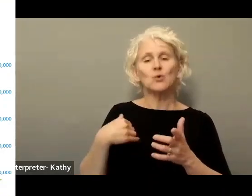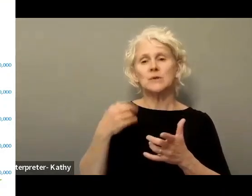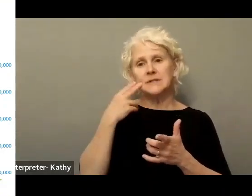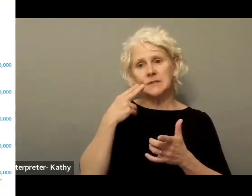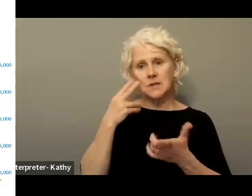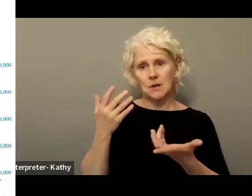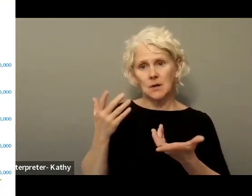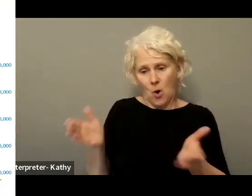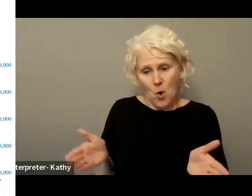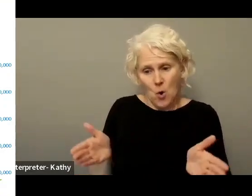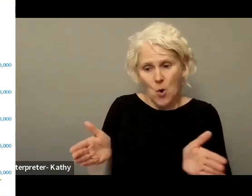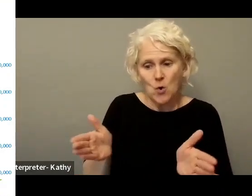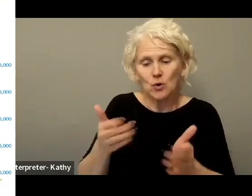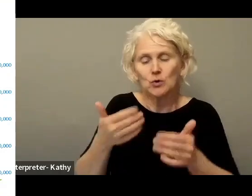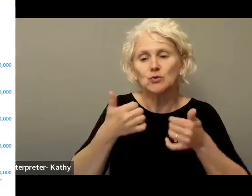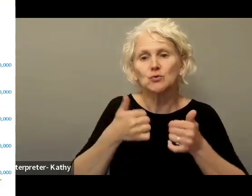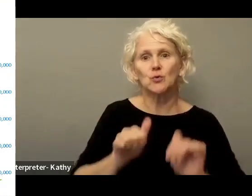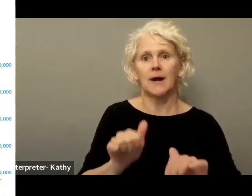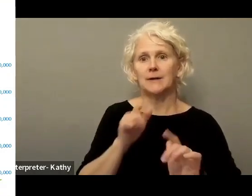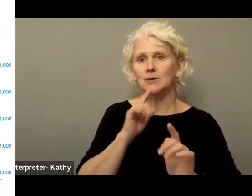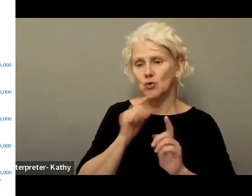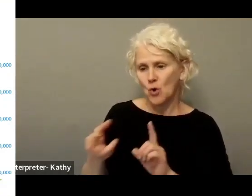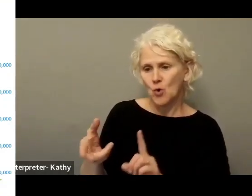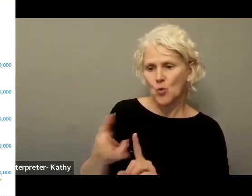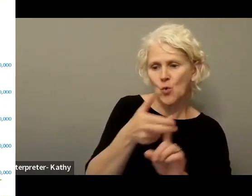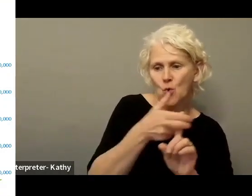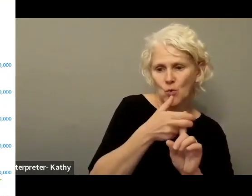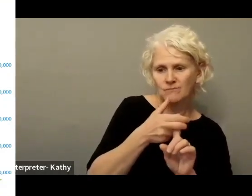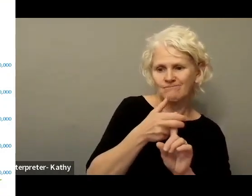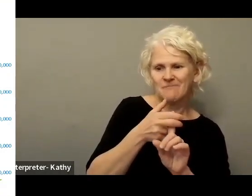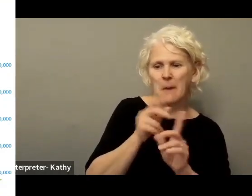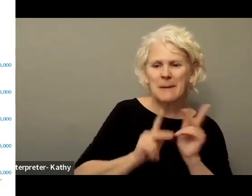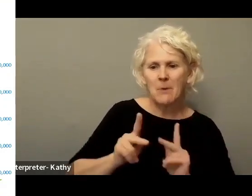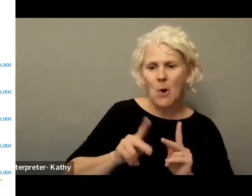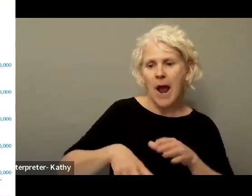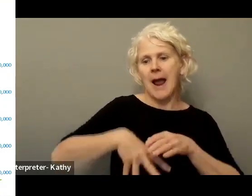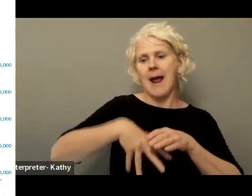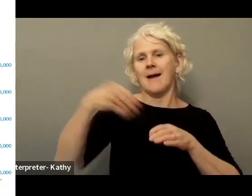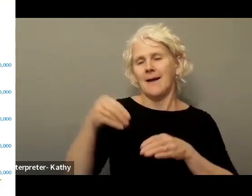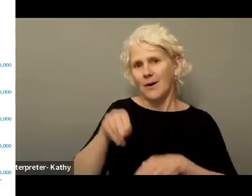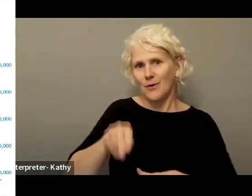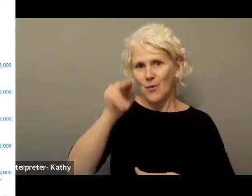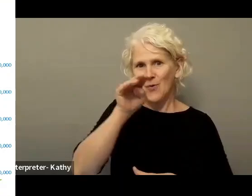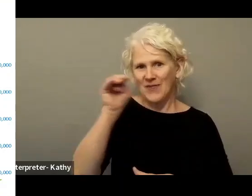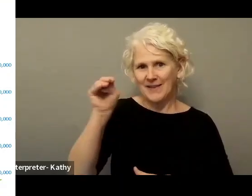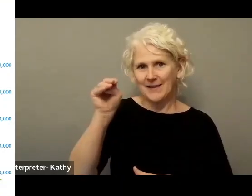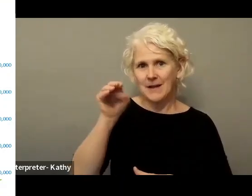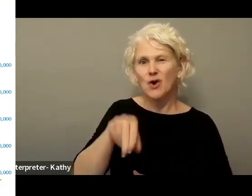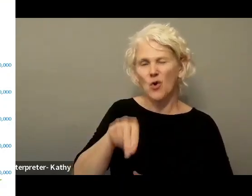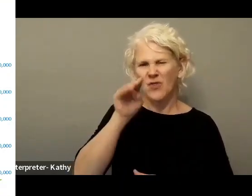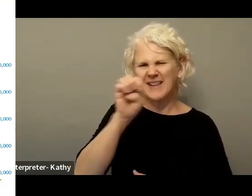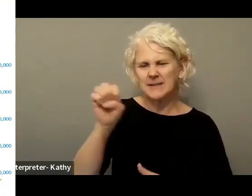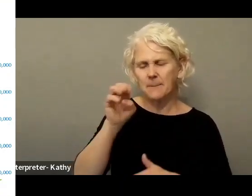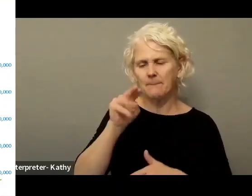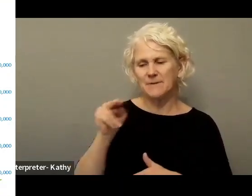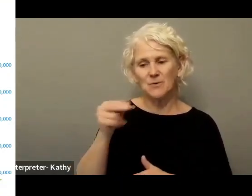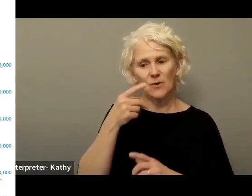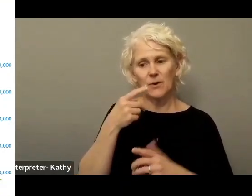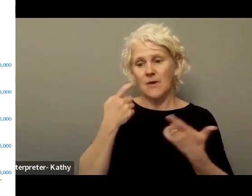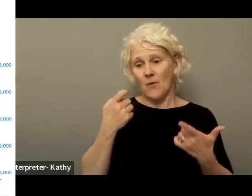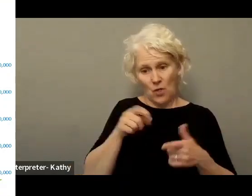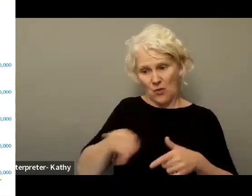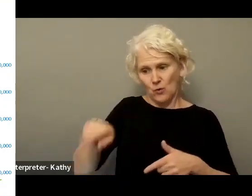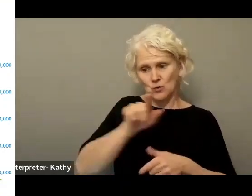encourage some attempts to recruit from outside Northeast Minnesota for these laid off workers, because you can